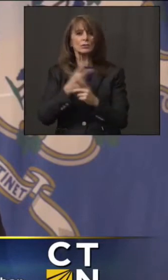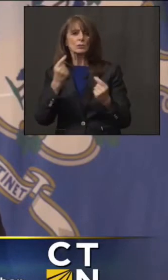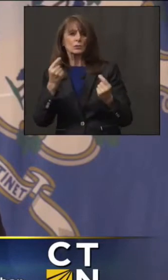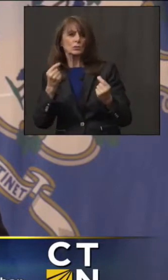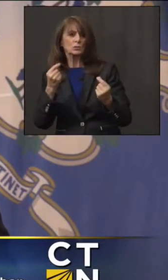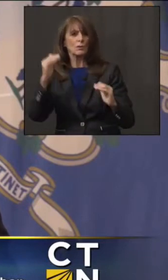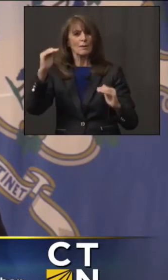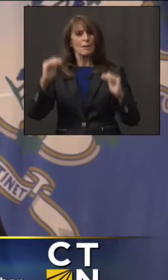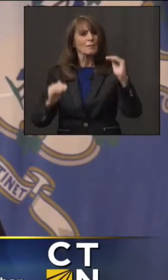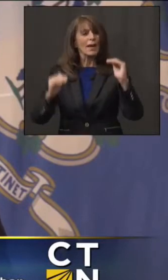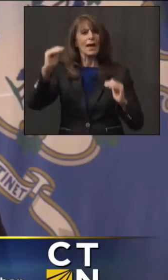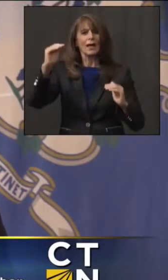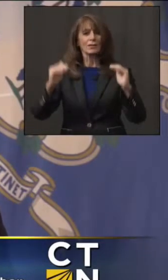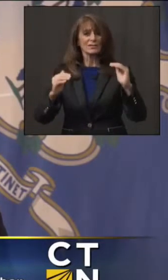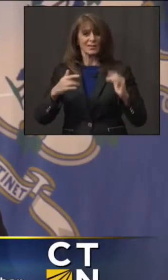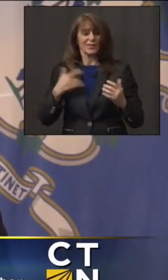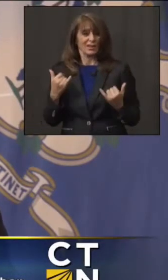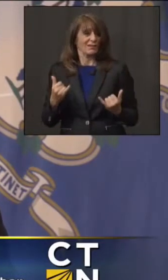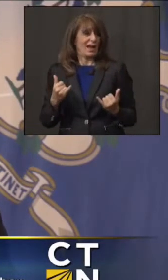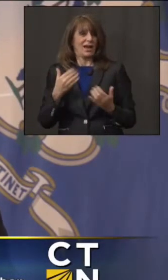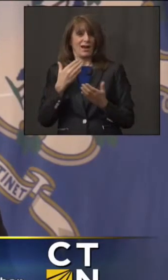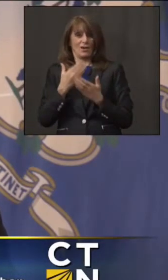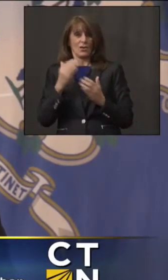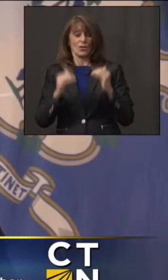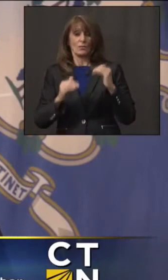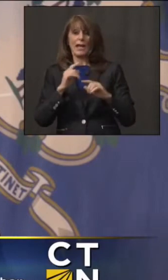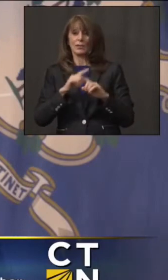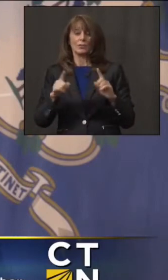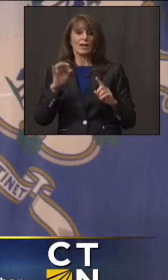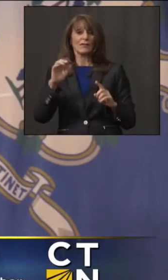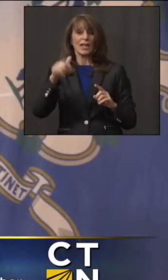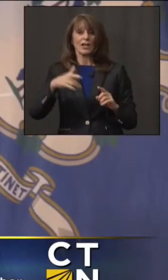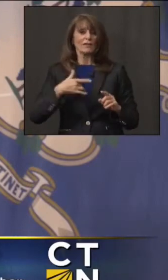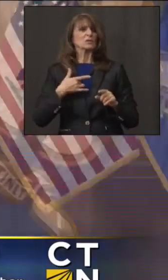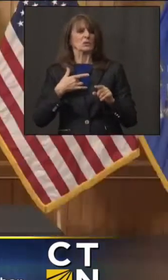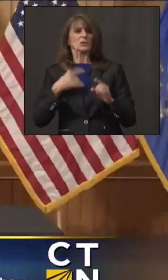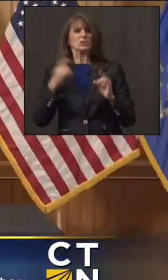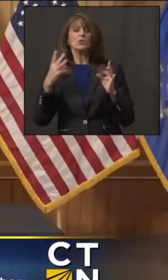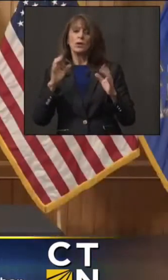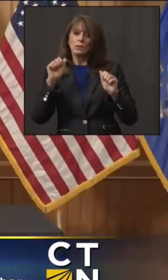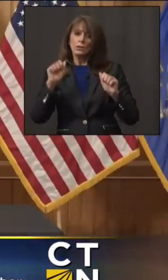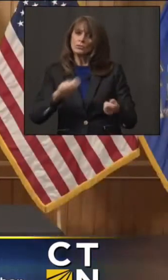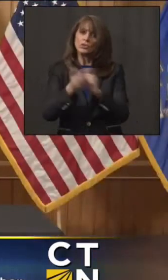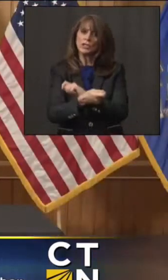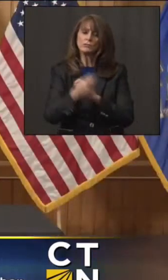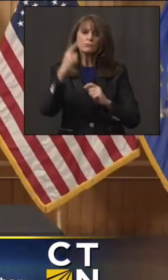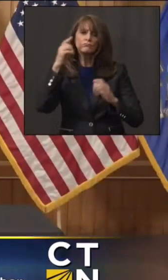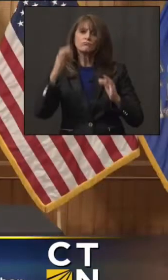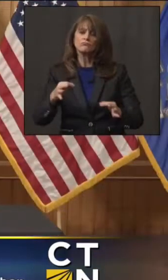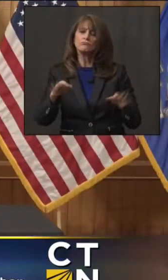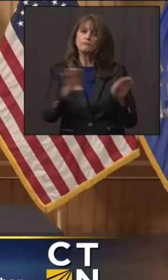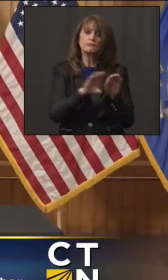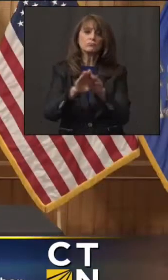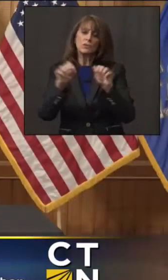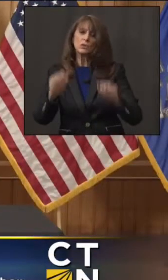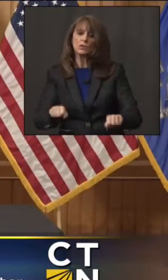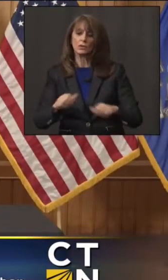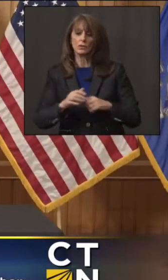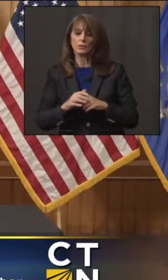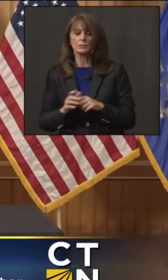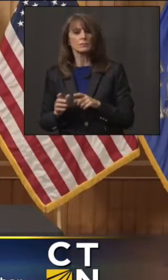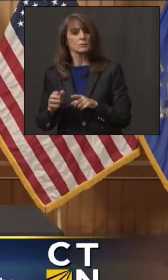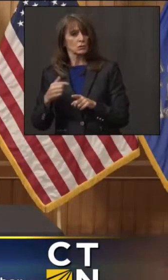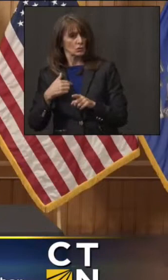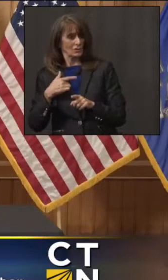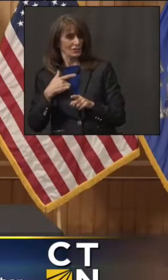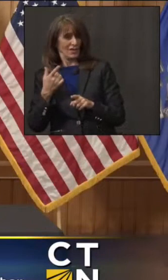right now, but we can always change course if we have to. And so if you do feel at some point the necessity to take additional steps,